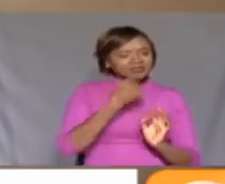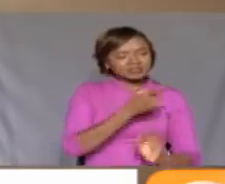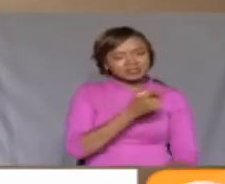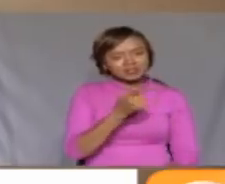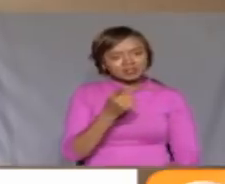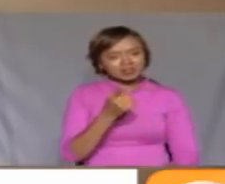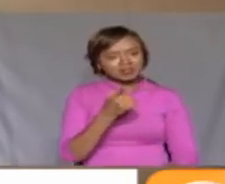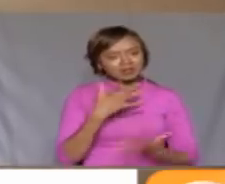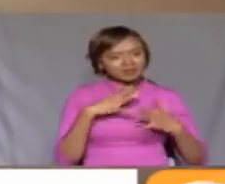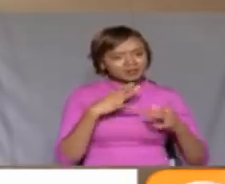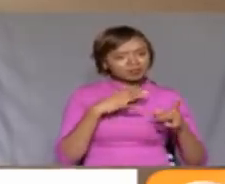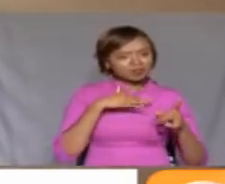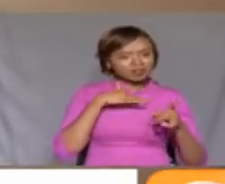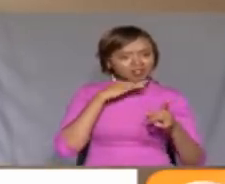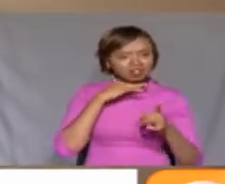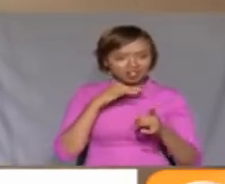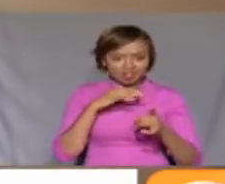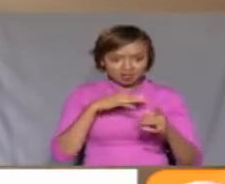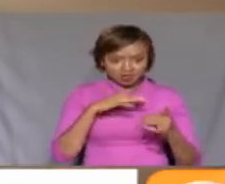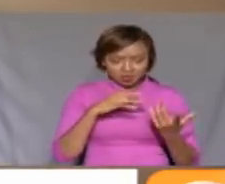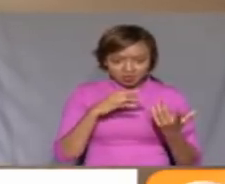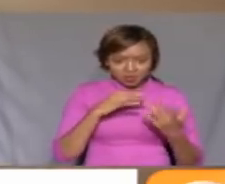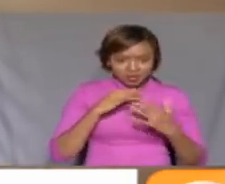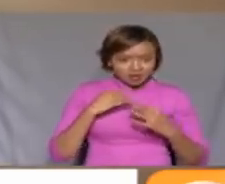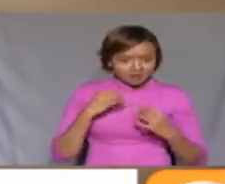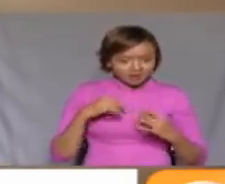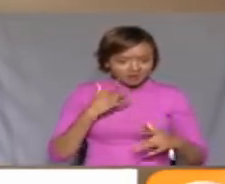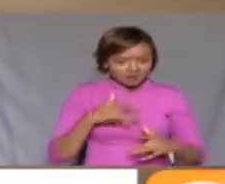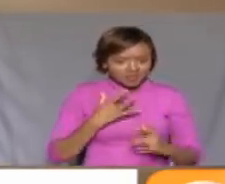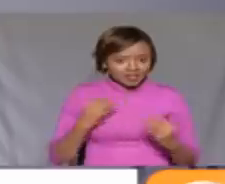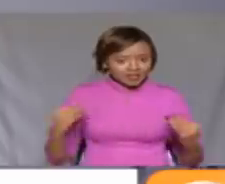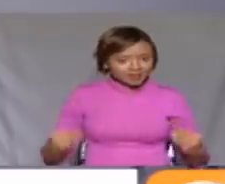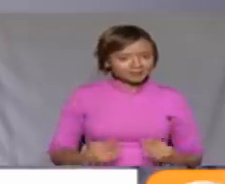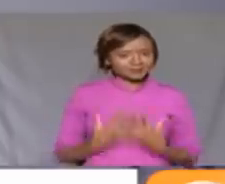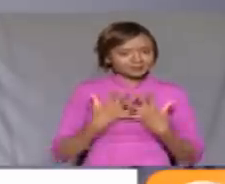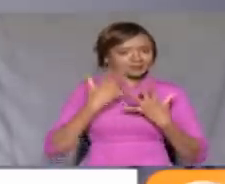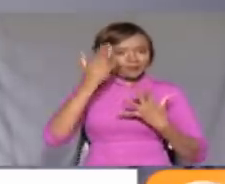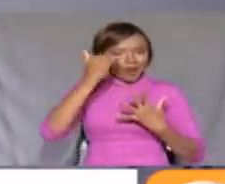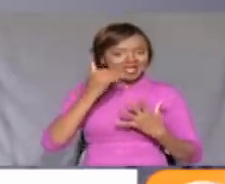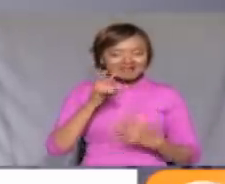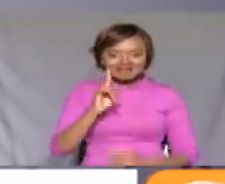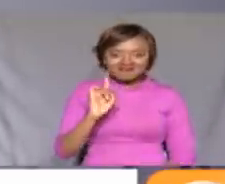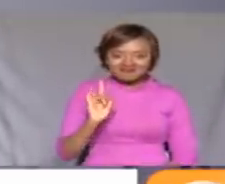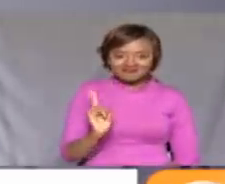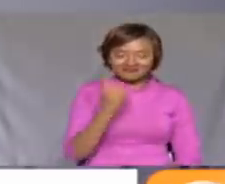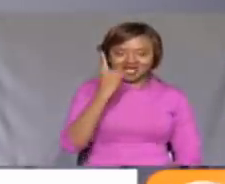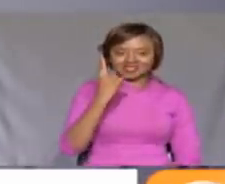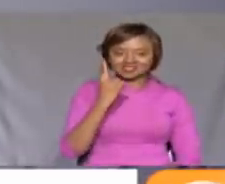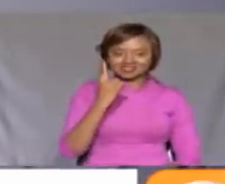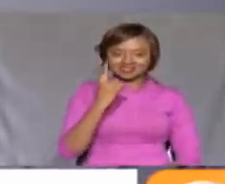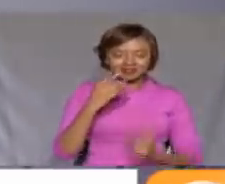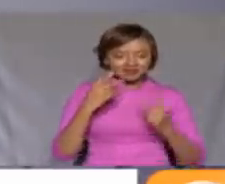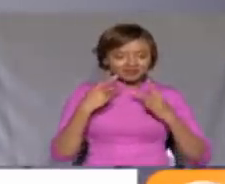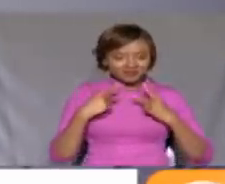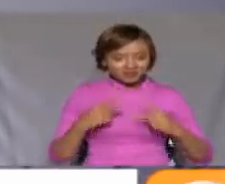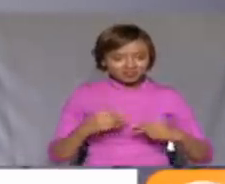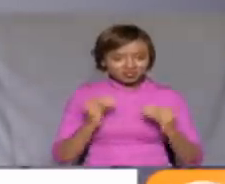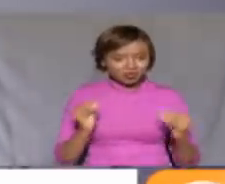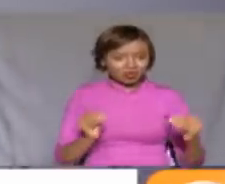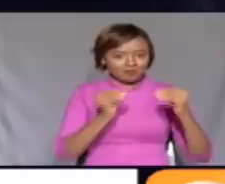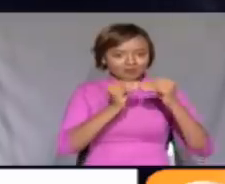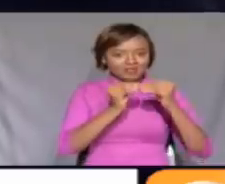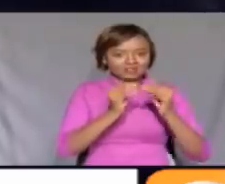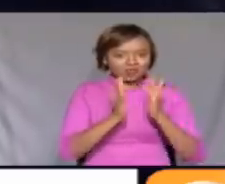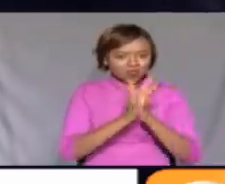genocide was quickly wiped away by the excitement of our first ever physical encounter with